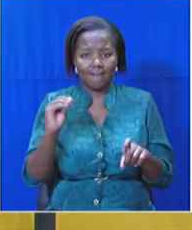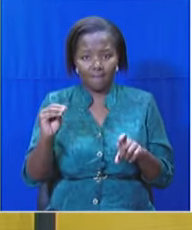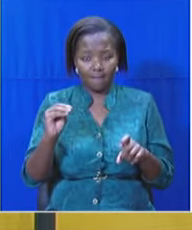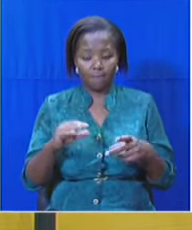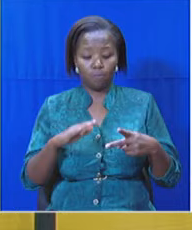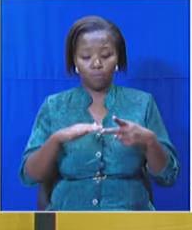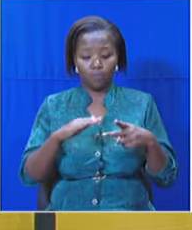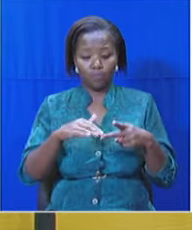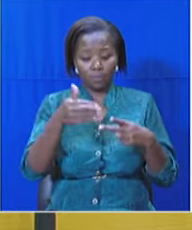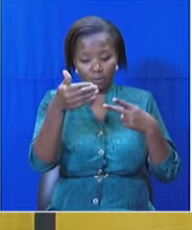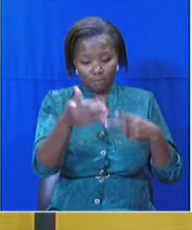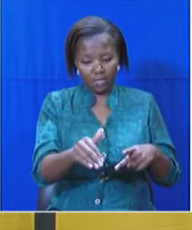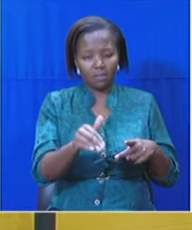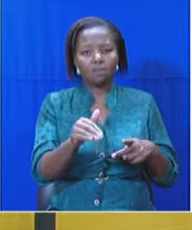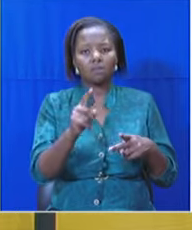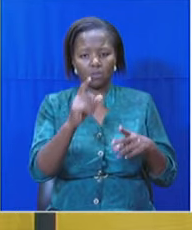on individuals who own